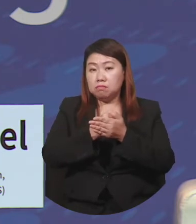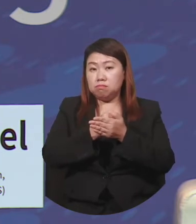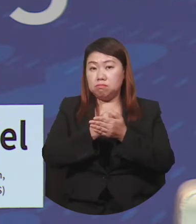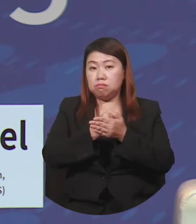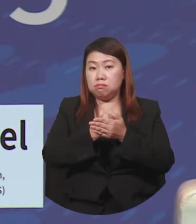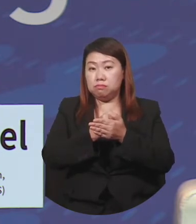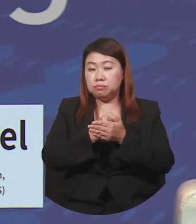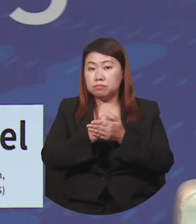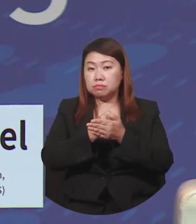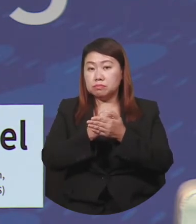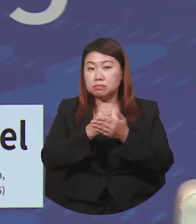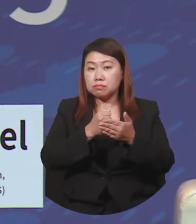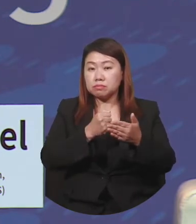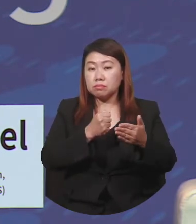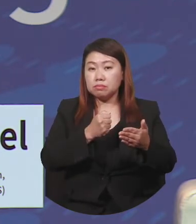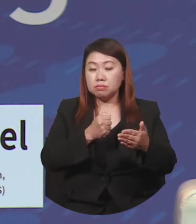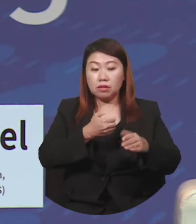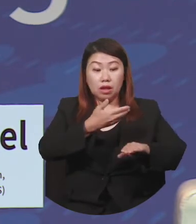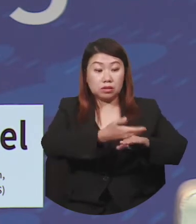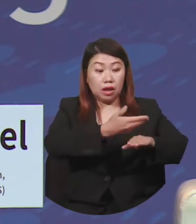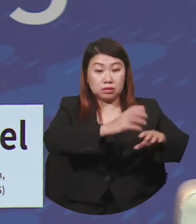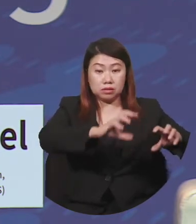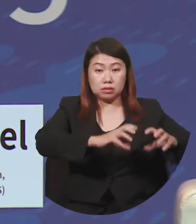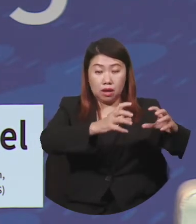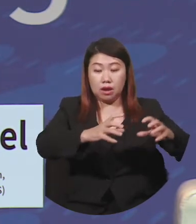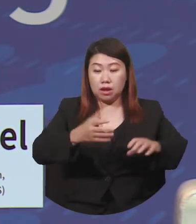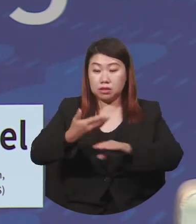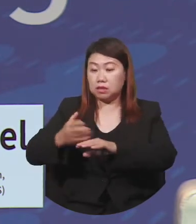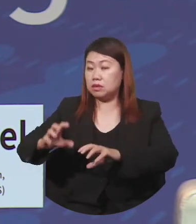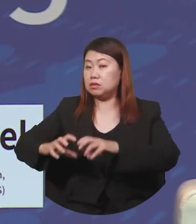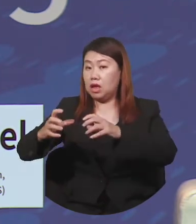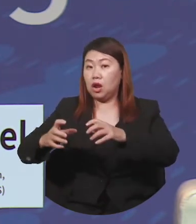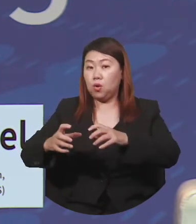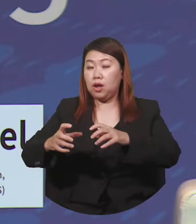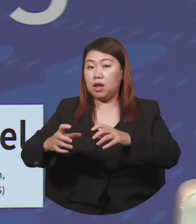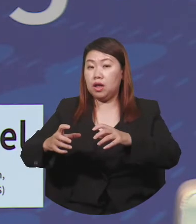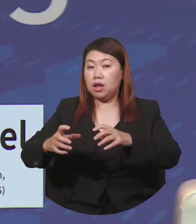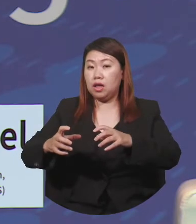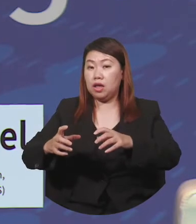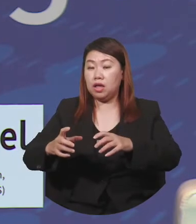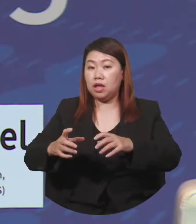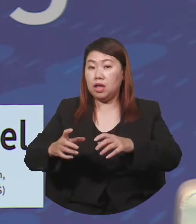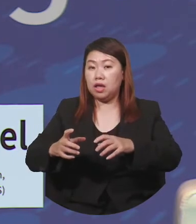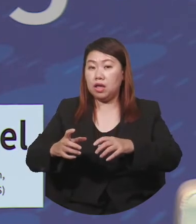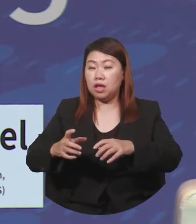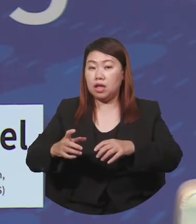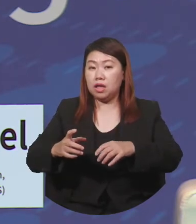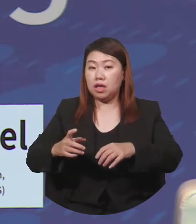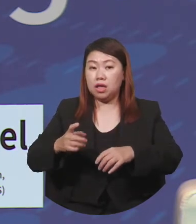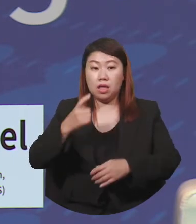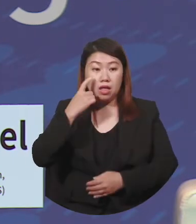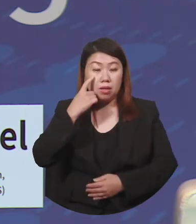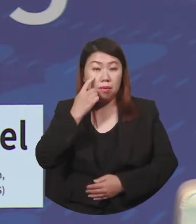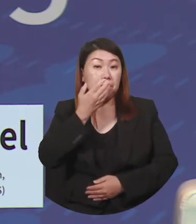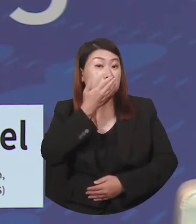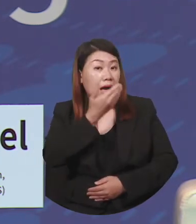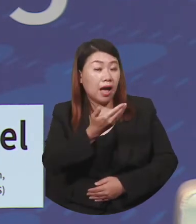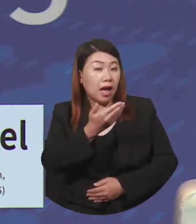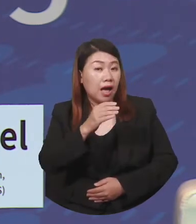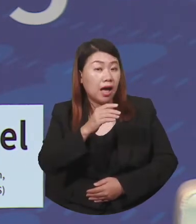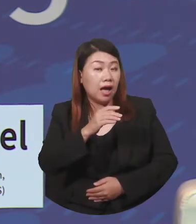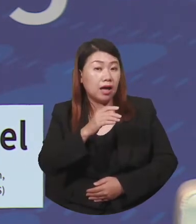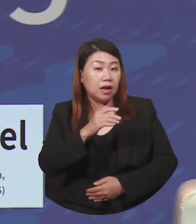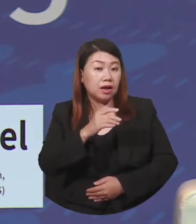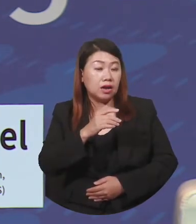can collaborate with other countries, even if in other areas it is much more difficult. And we have in this